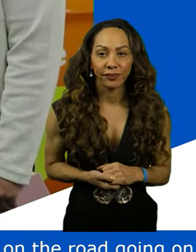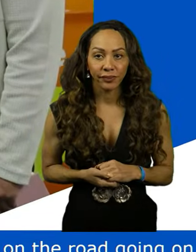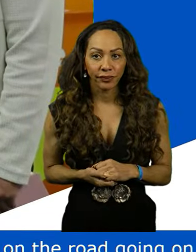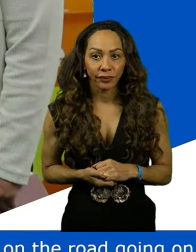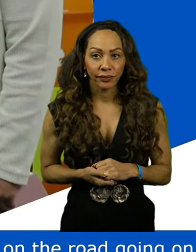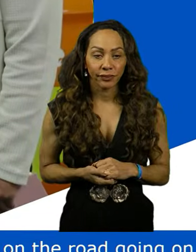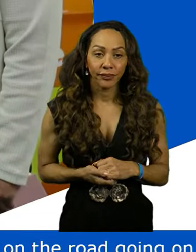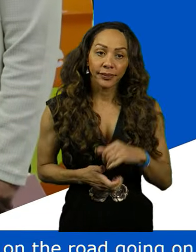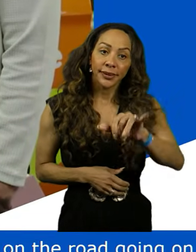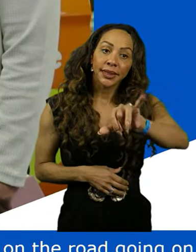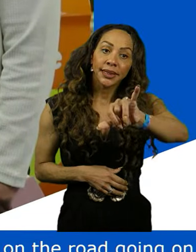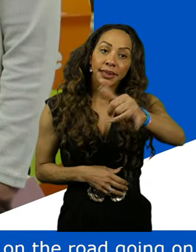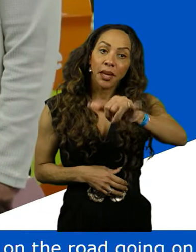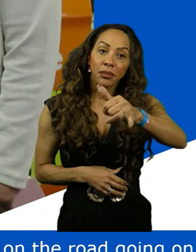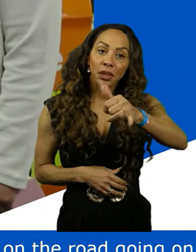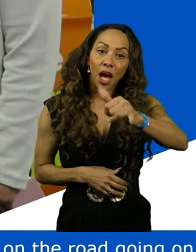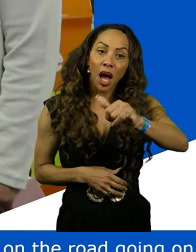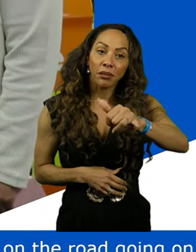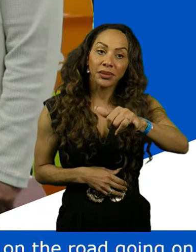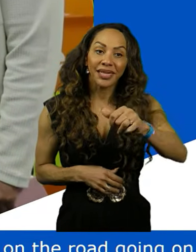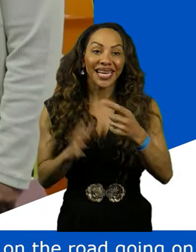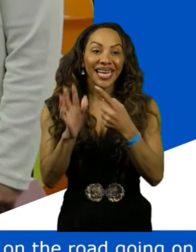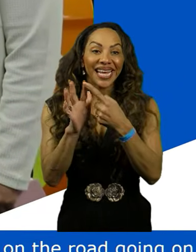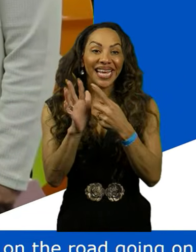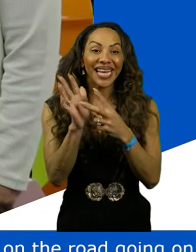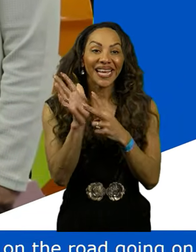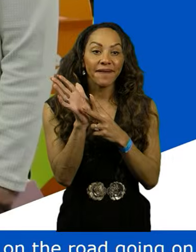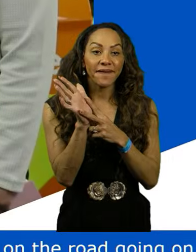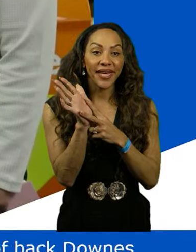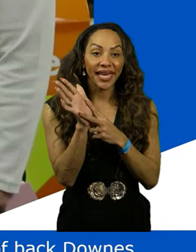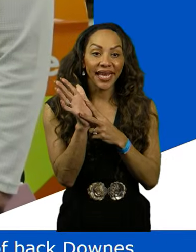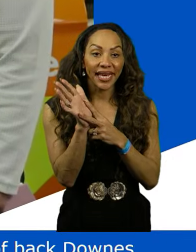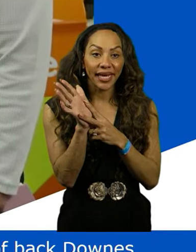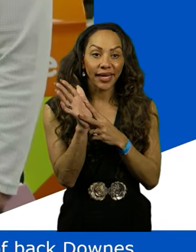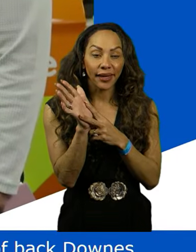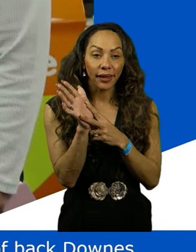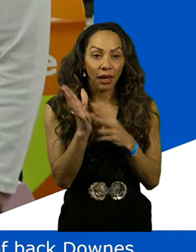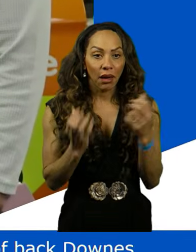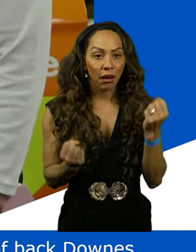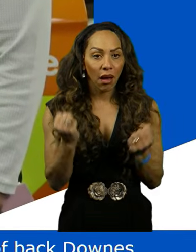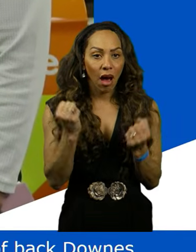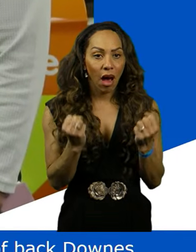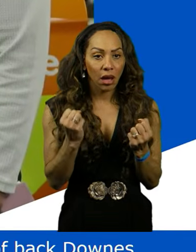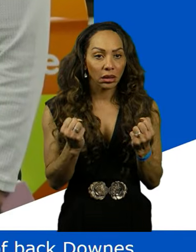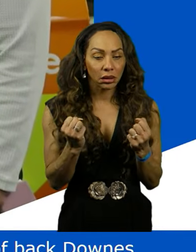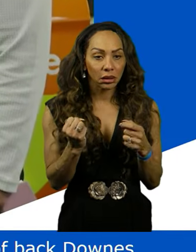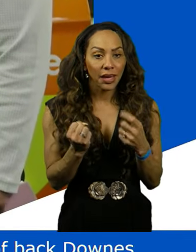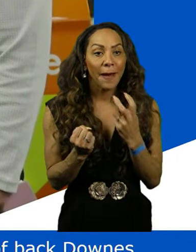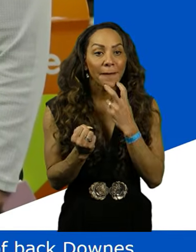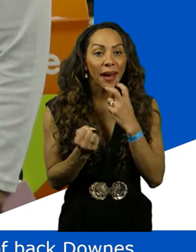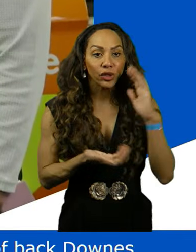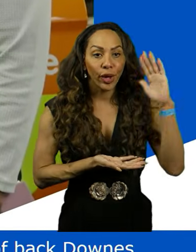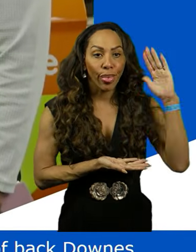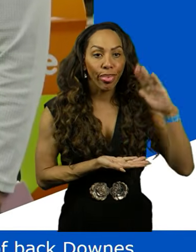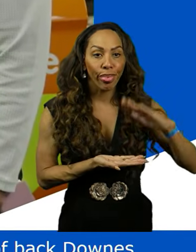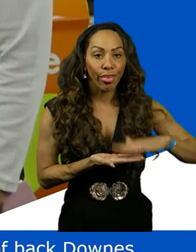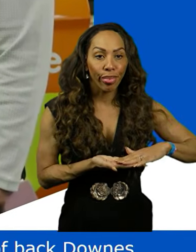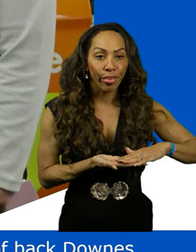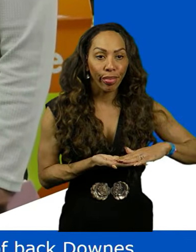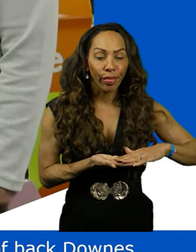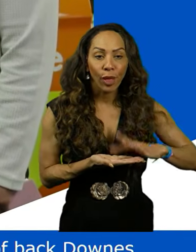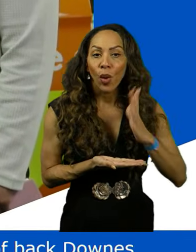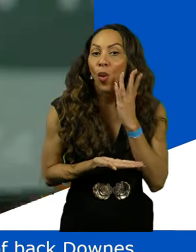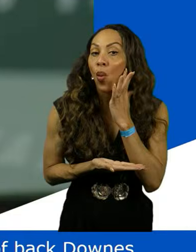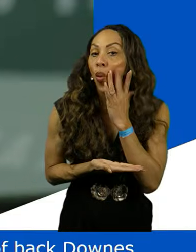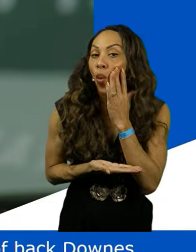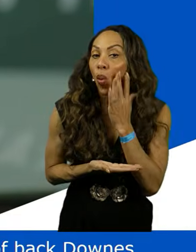high voltage system on the EV has run out of charge. Inherently, we tend to see more of these during the winter months, and that is